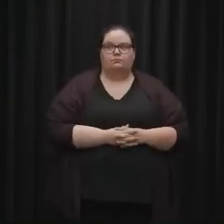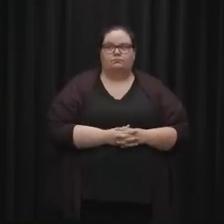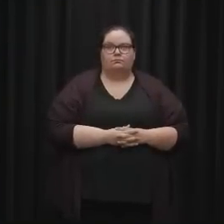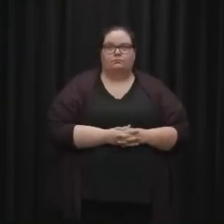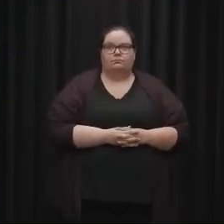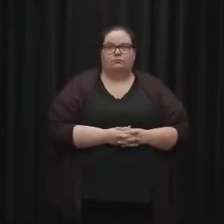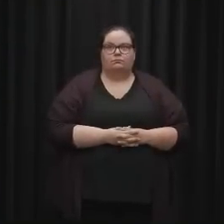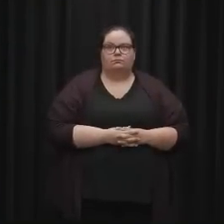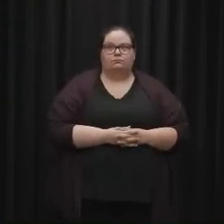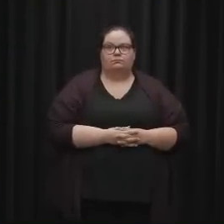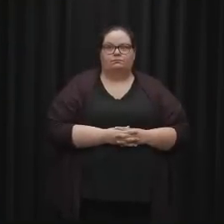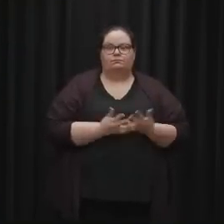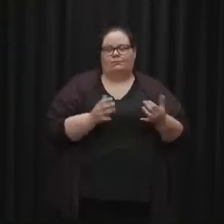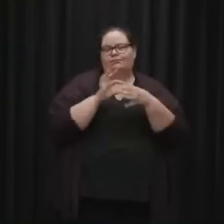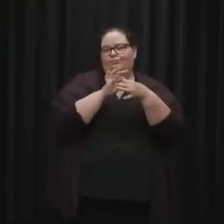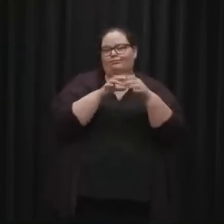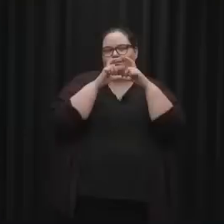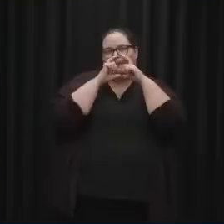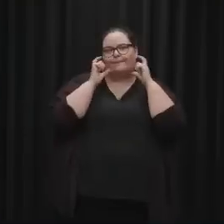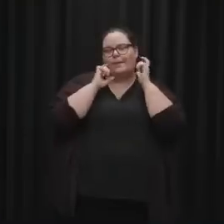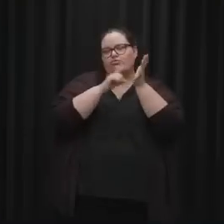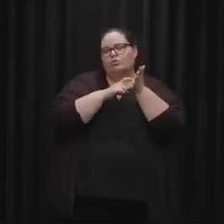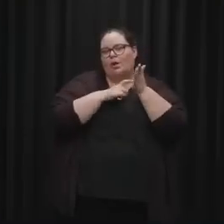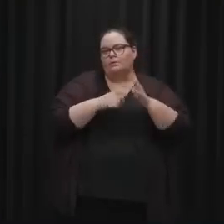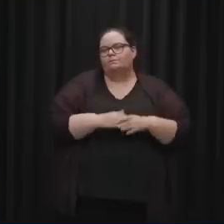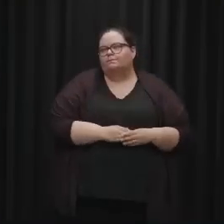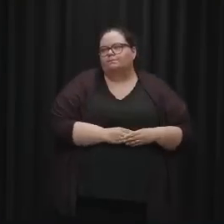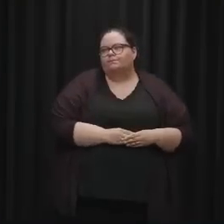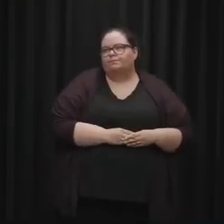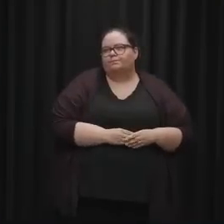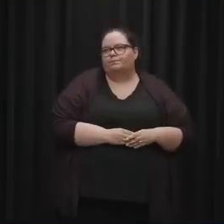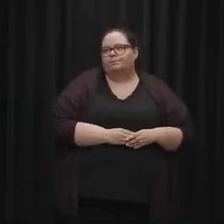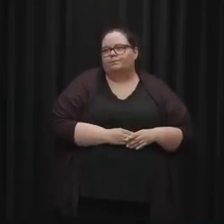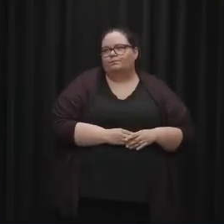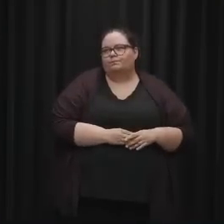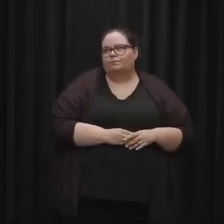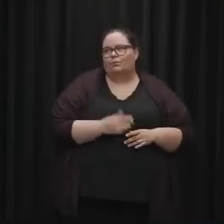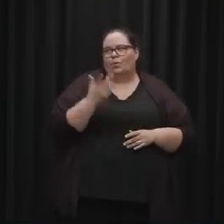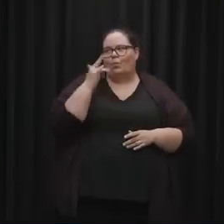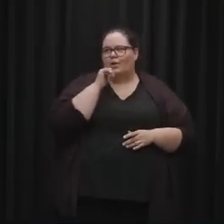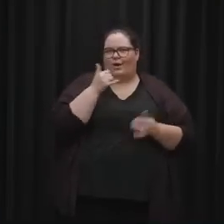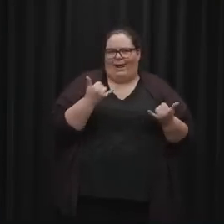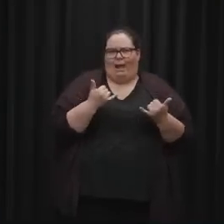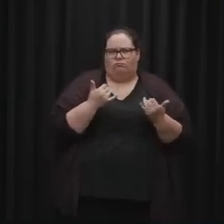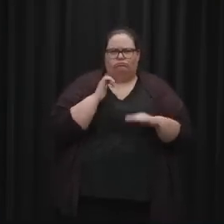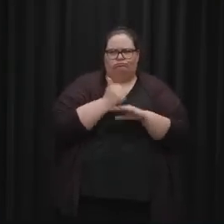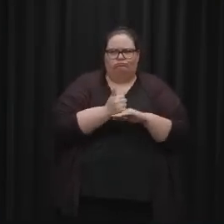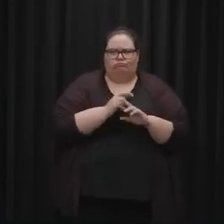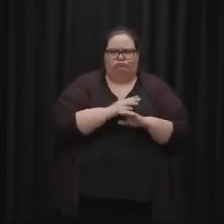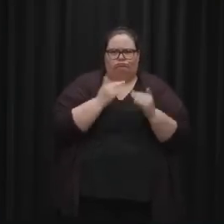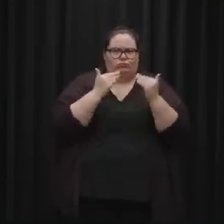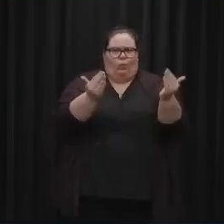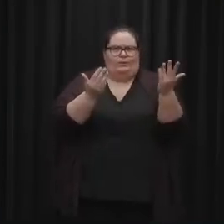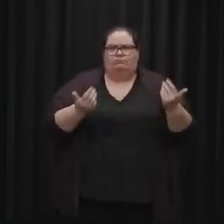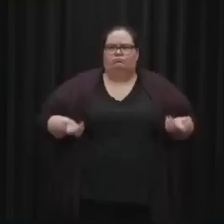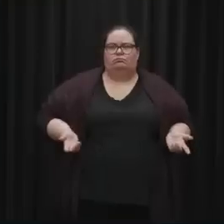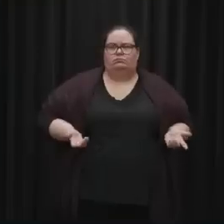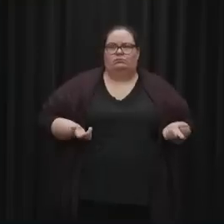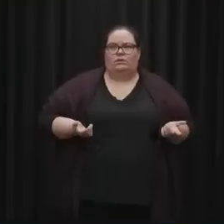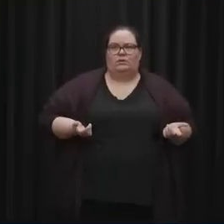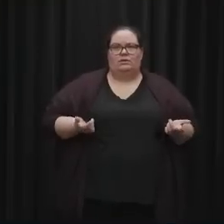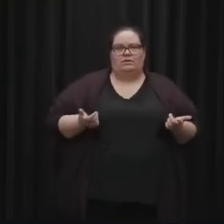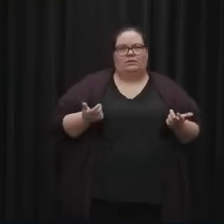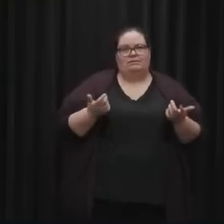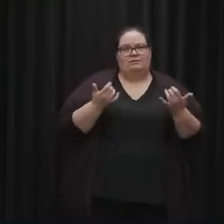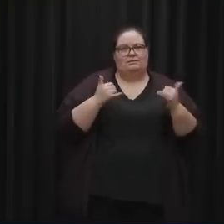Just pertaining to mandatory masks, I'm wondering why we're not moving forward with that now. We know that the number of cases